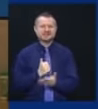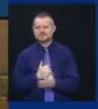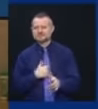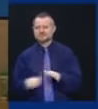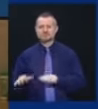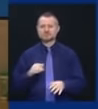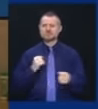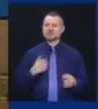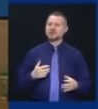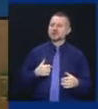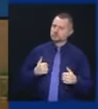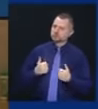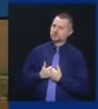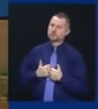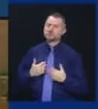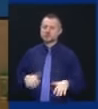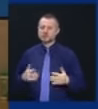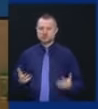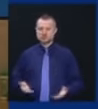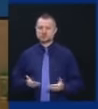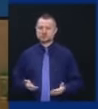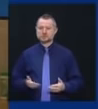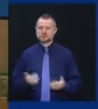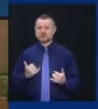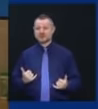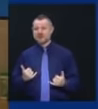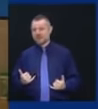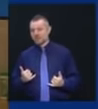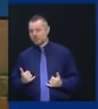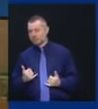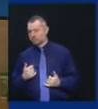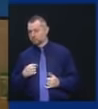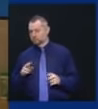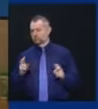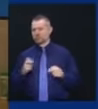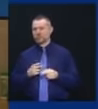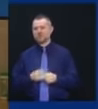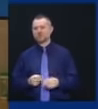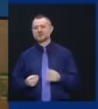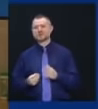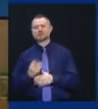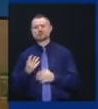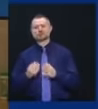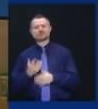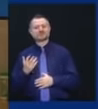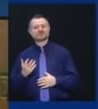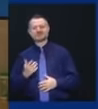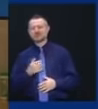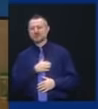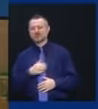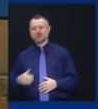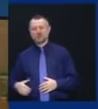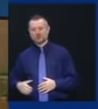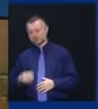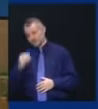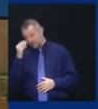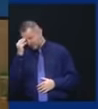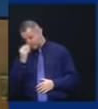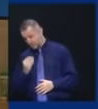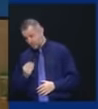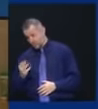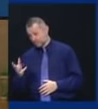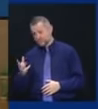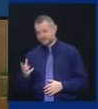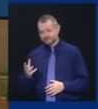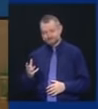Vernon. But this is going to be spring for Mount Vernon also, Mayor. I want you to know that. And this is